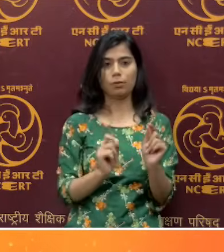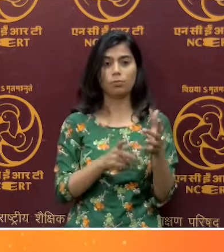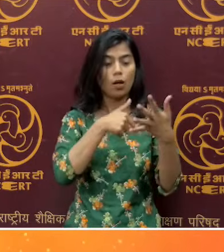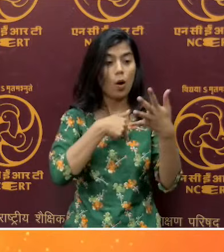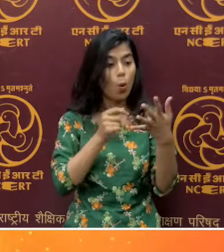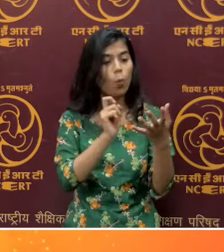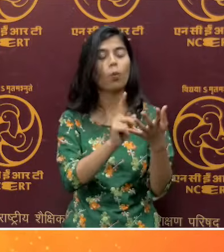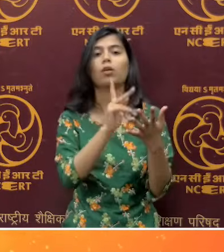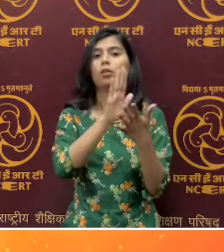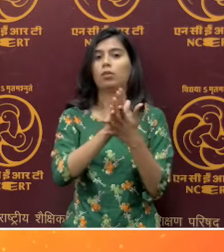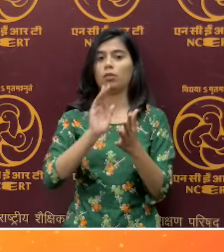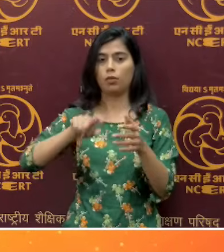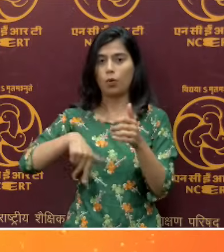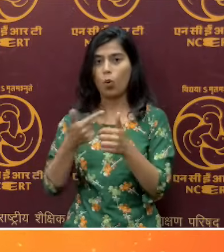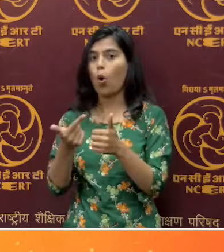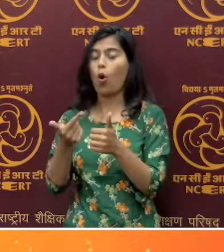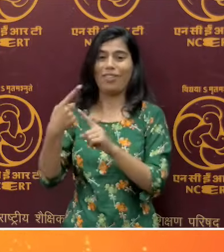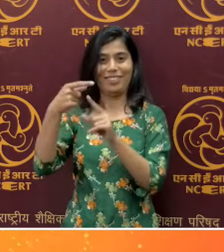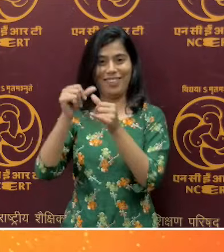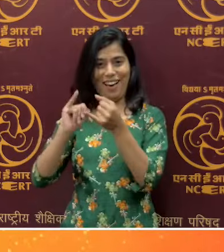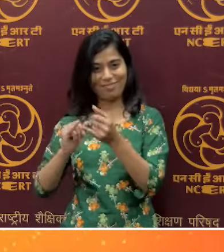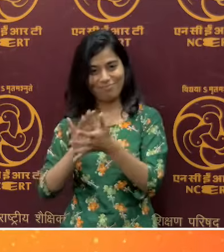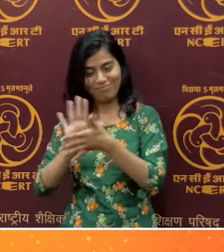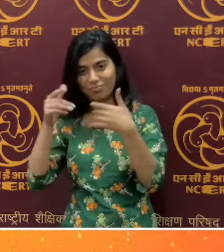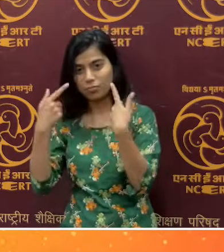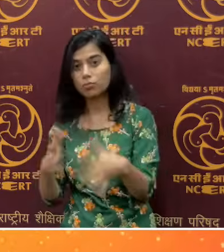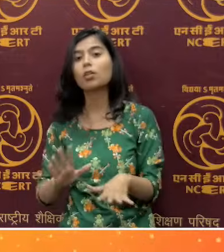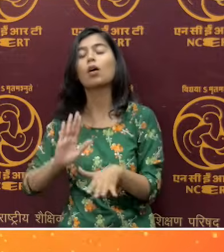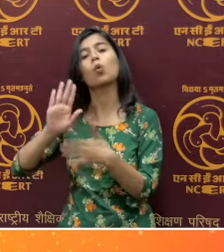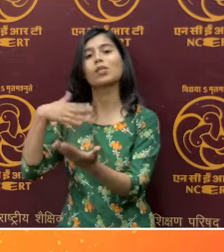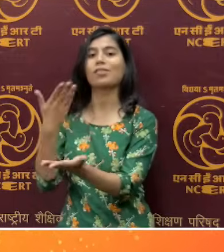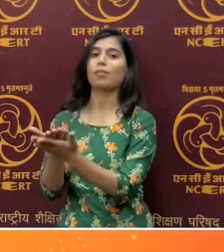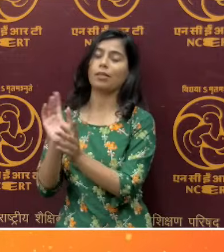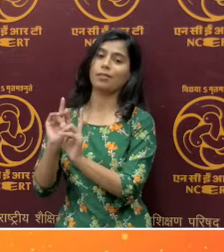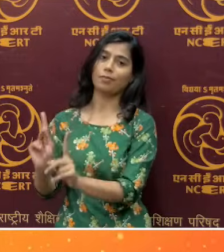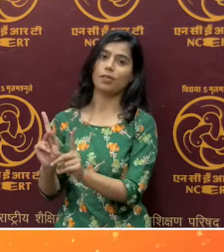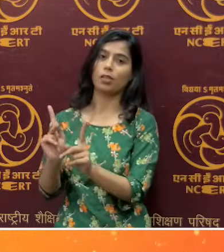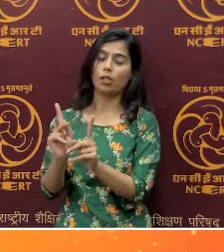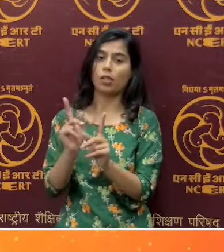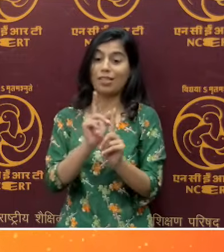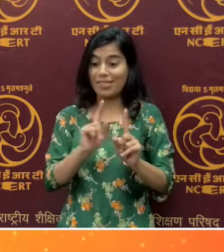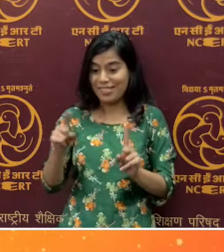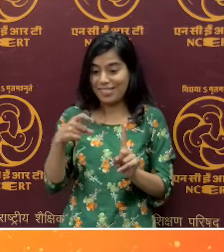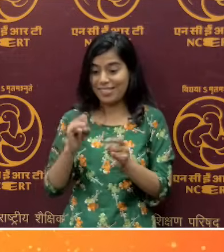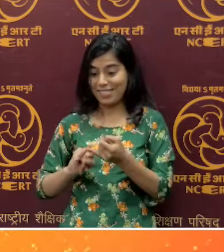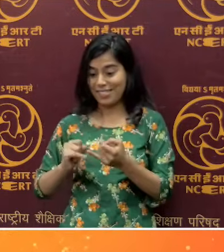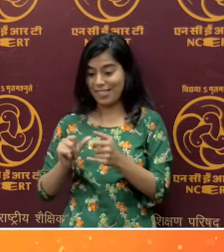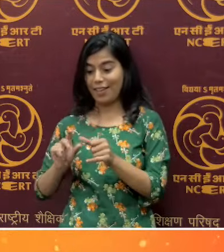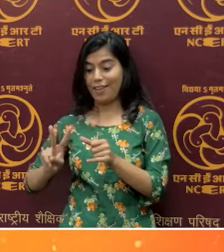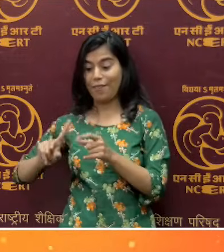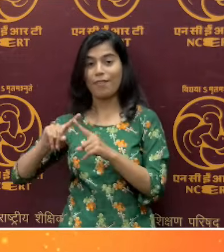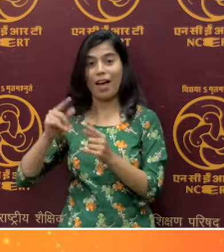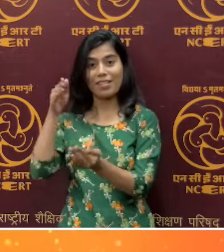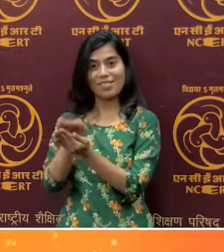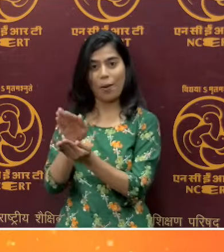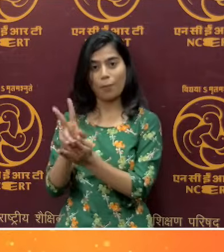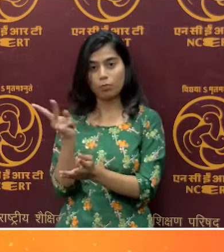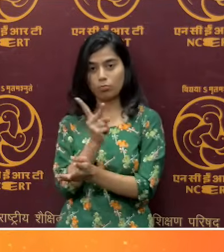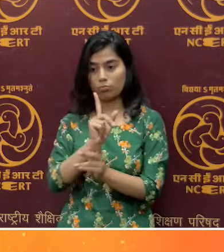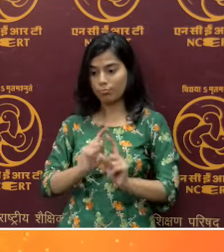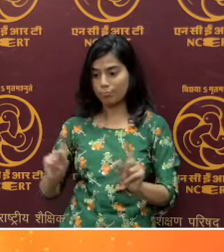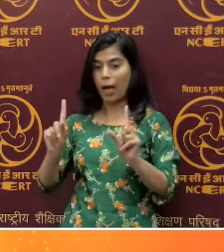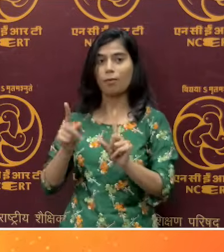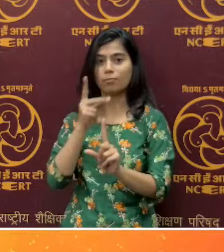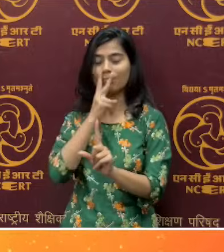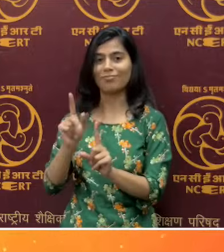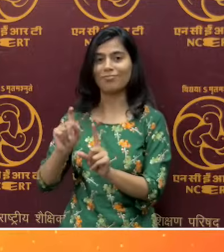the complete task is completed, so you can save and submit. So once you click on save and submit, the pop-up will appear saying that once screening